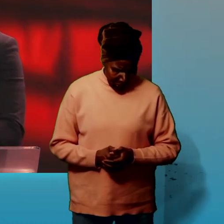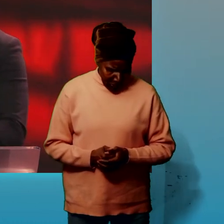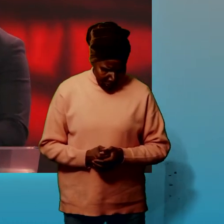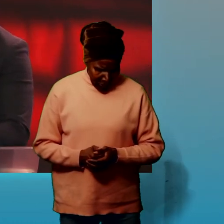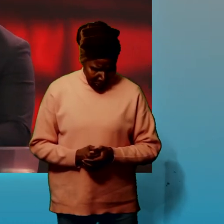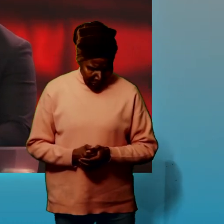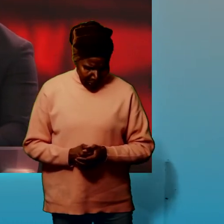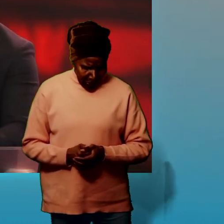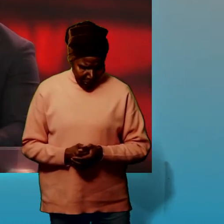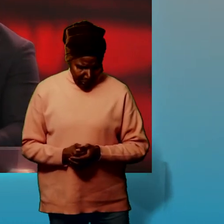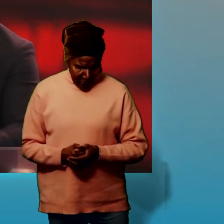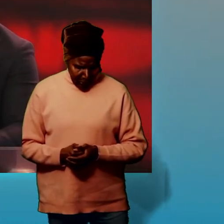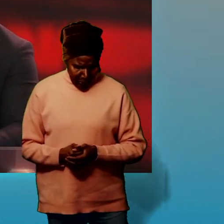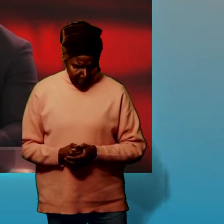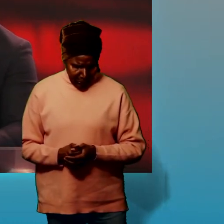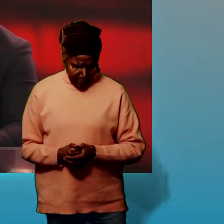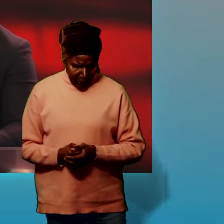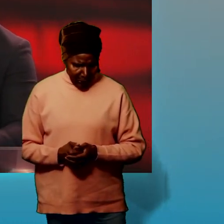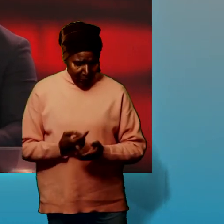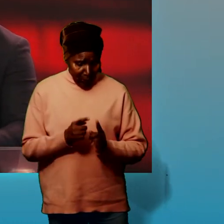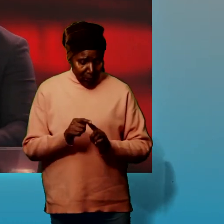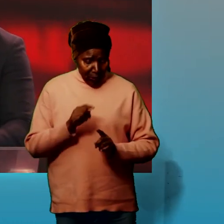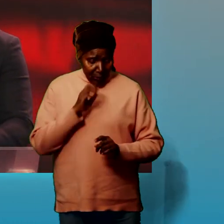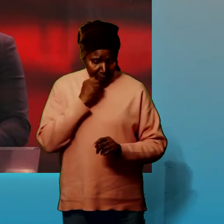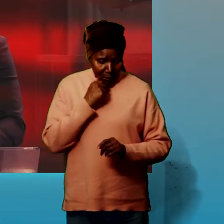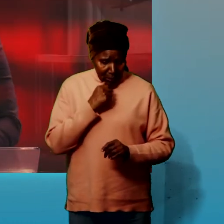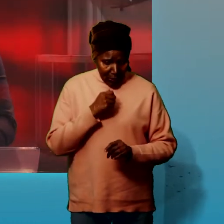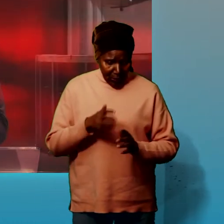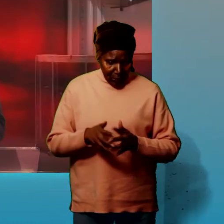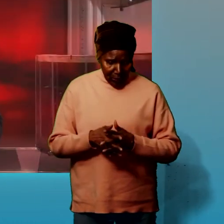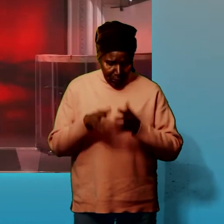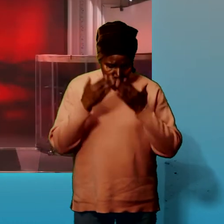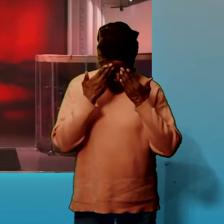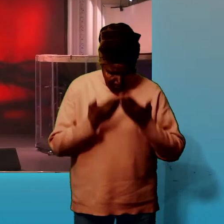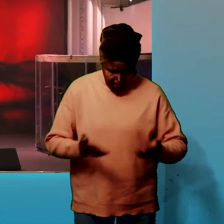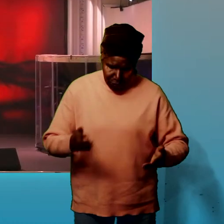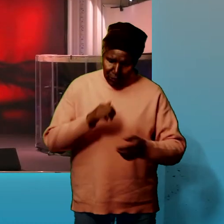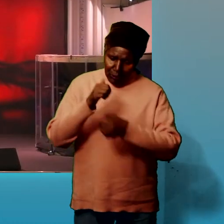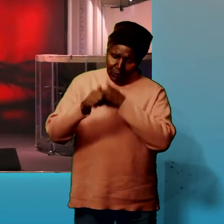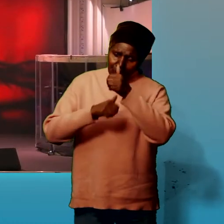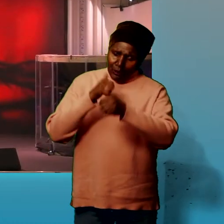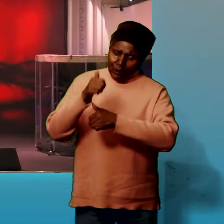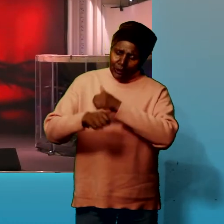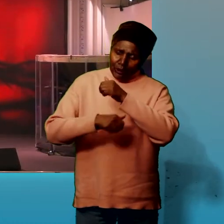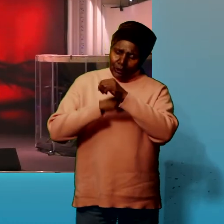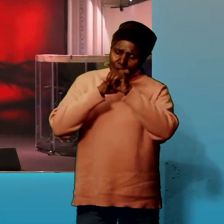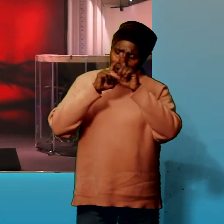God all the praise for what He did in sending Jesus into this world.